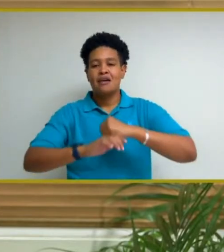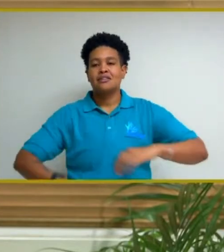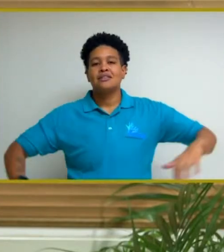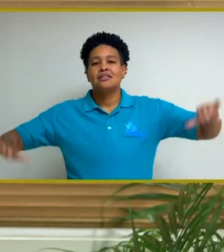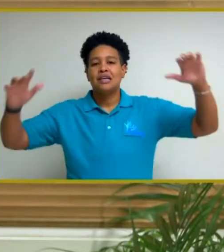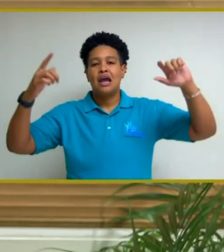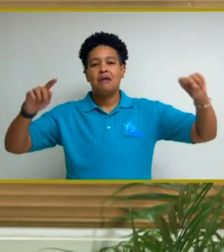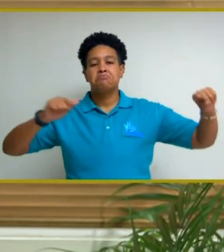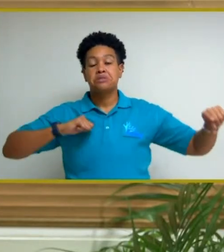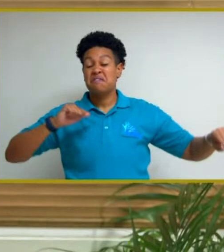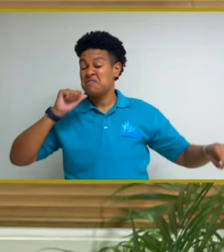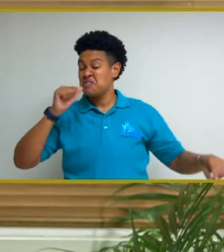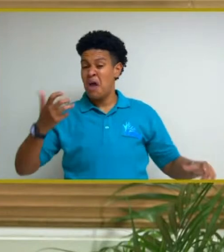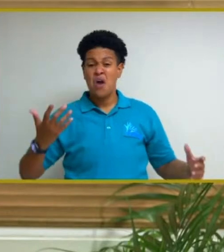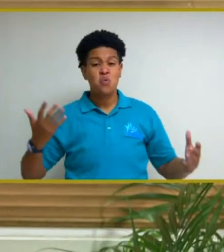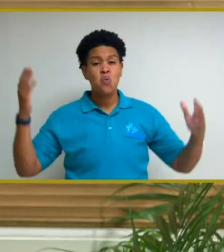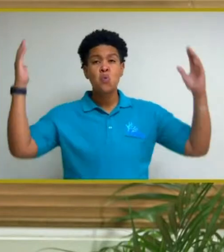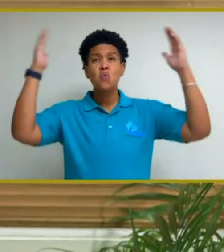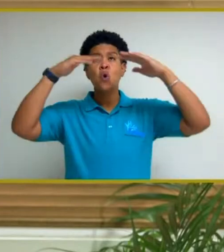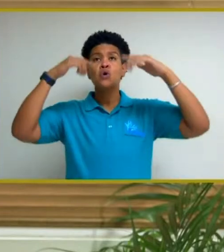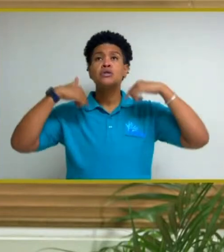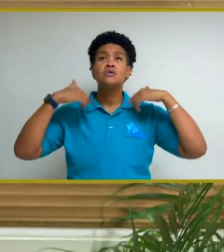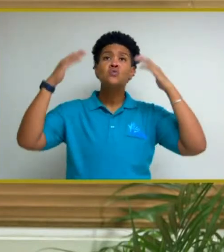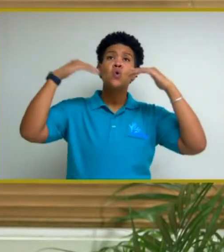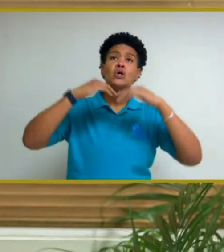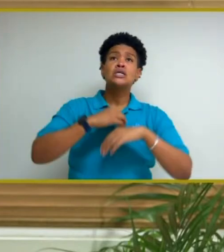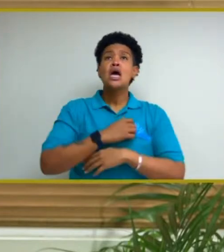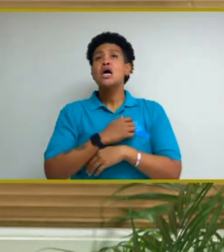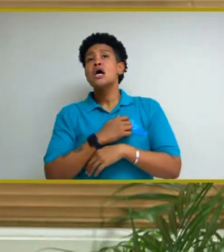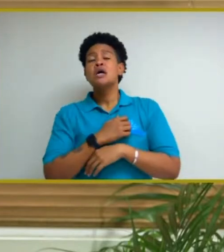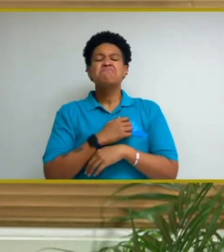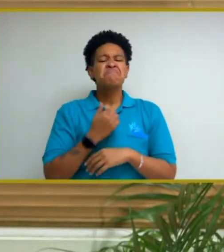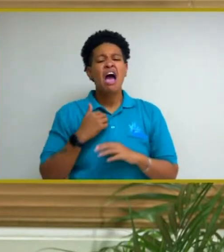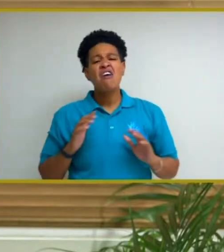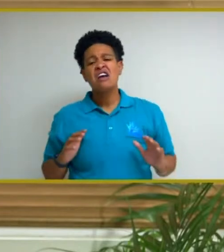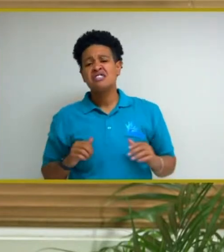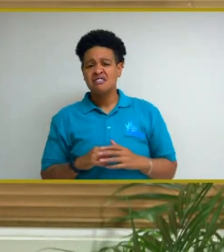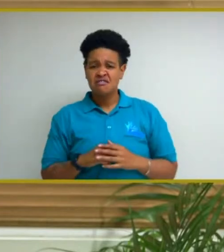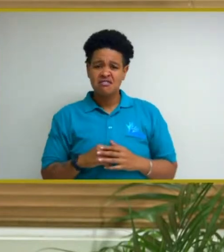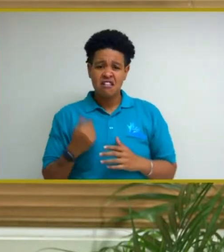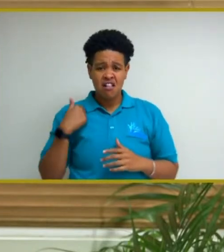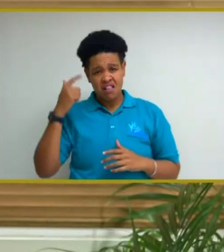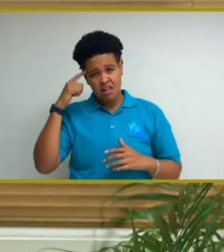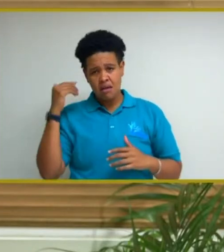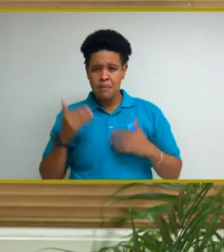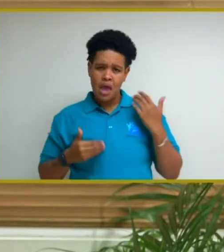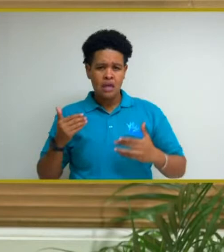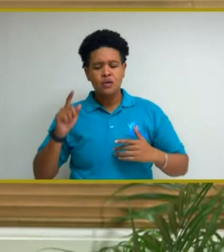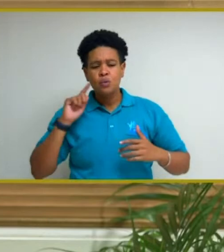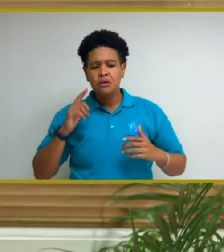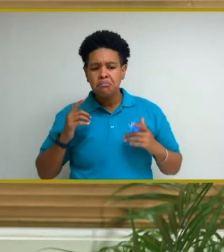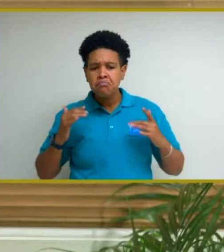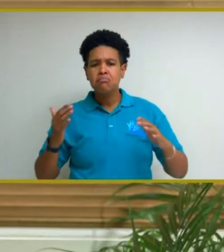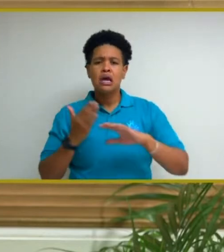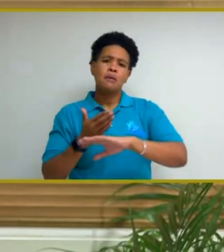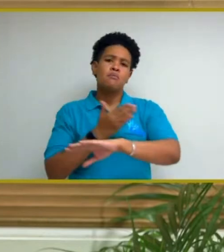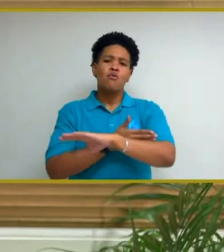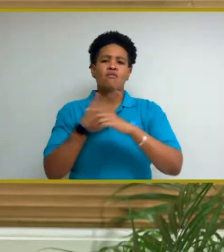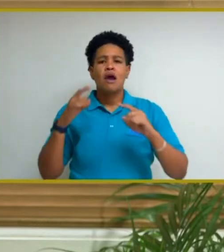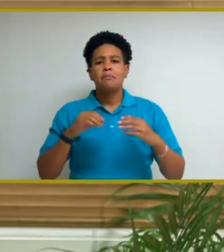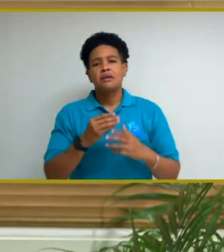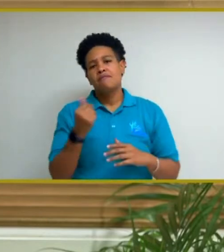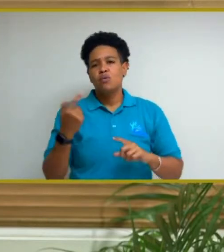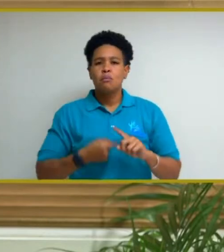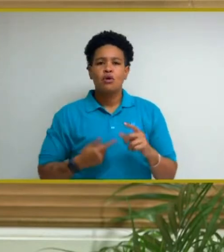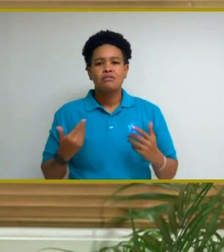not worried at this point in time. I think the pace will be stepped up in the next month